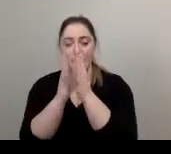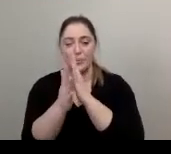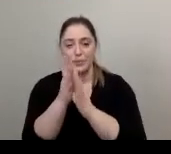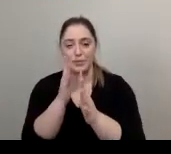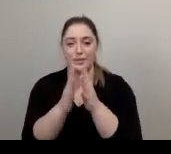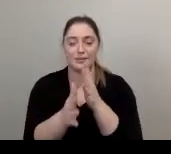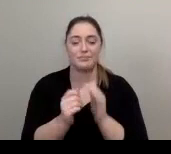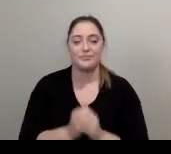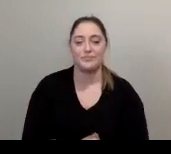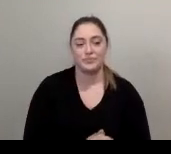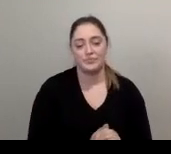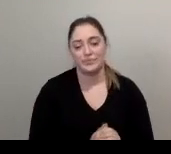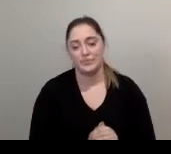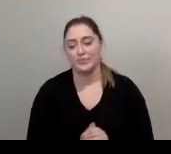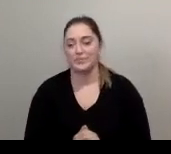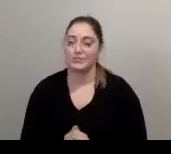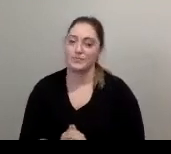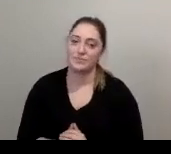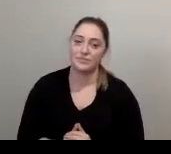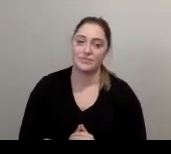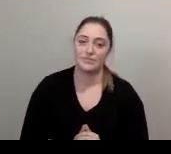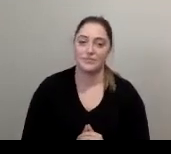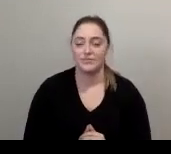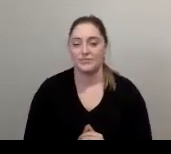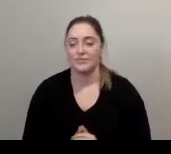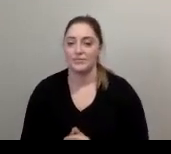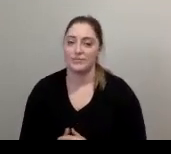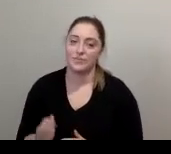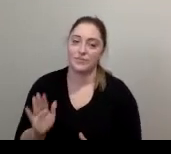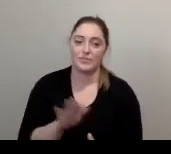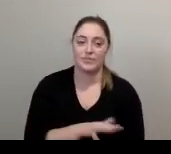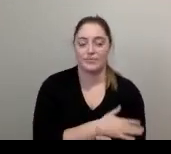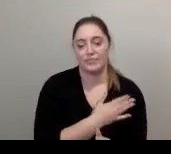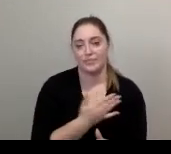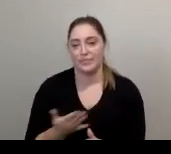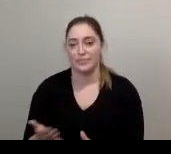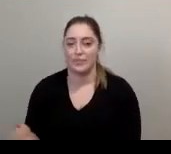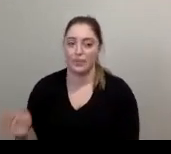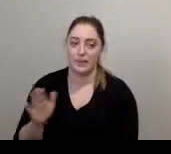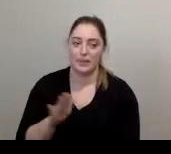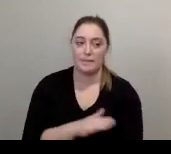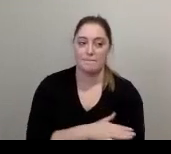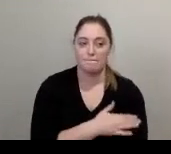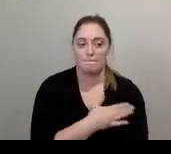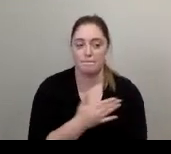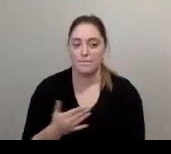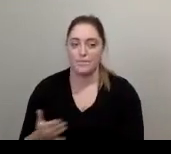the space between all of your dreams.